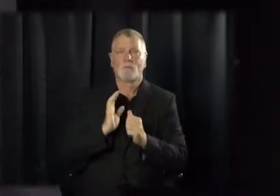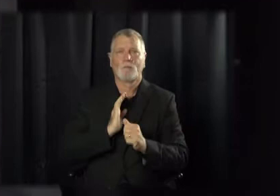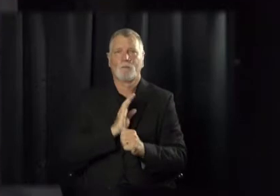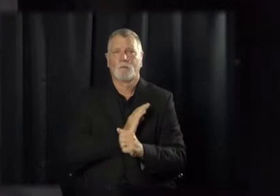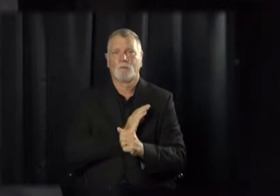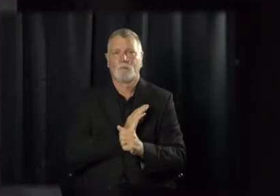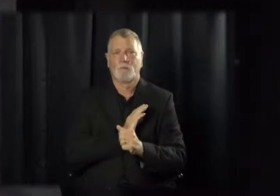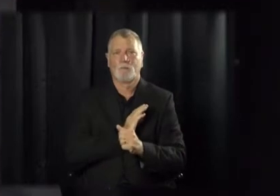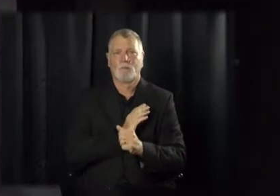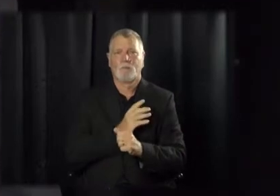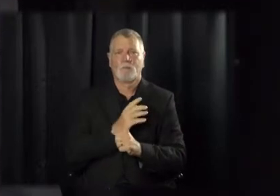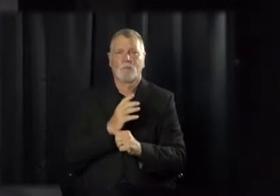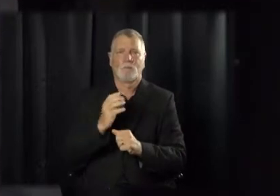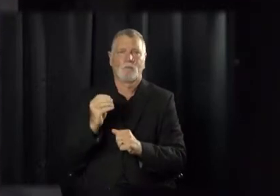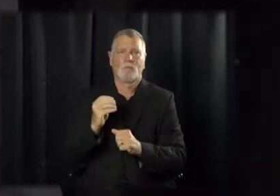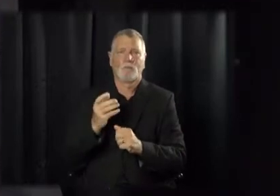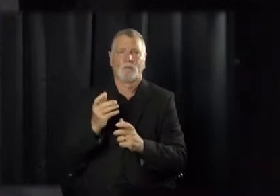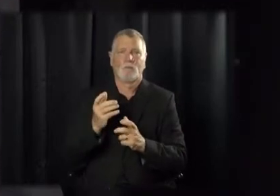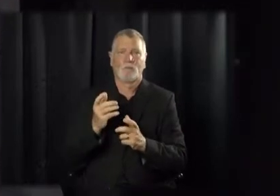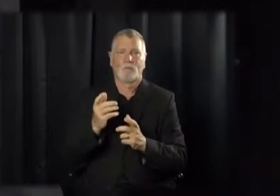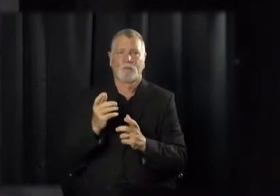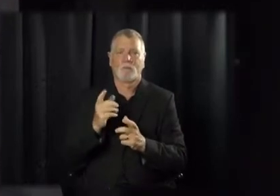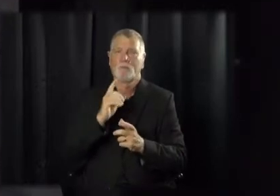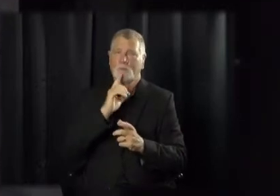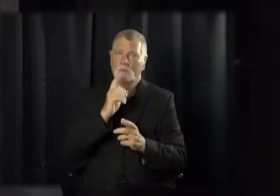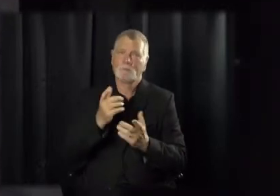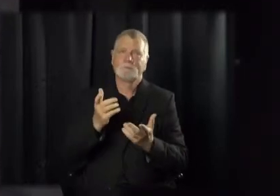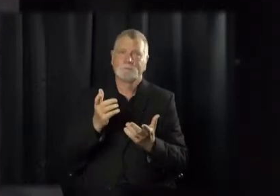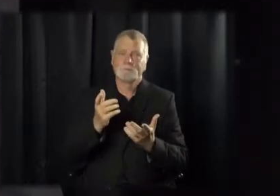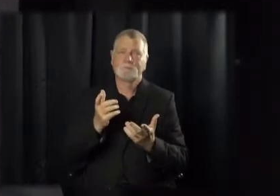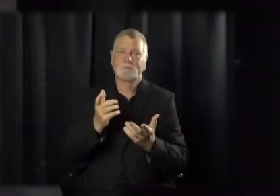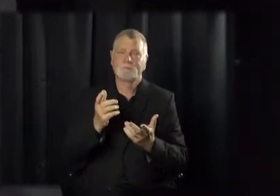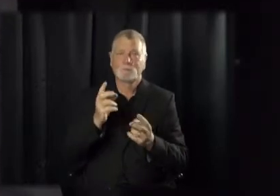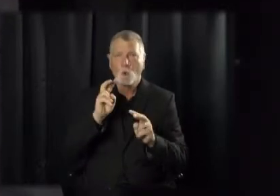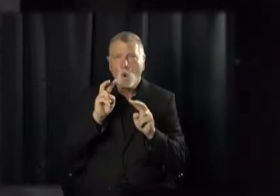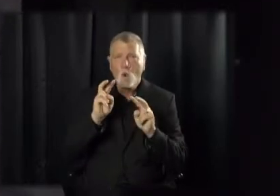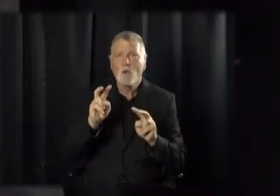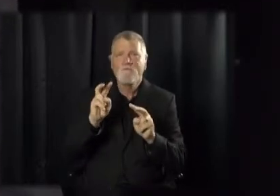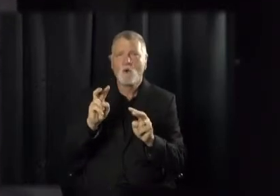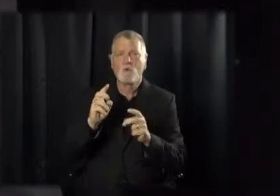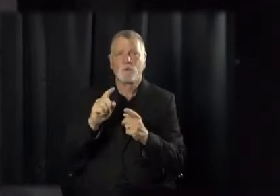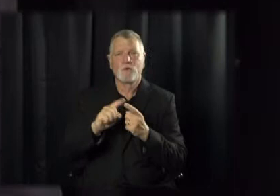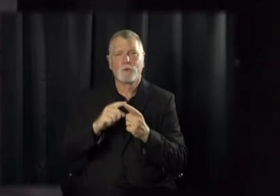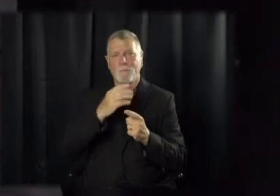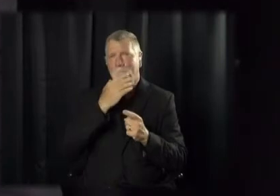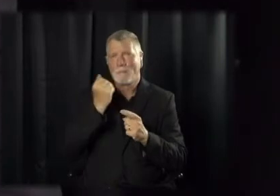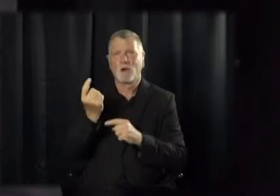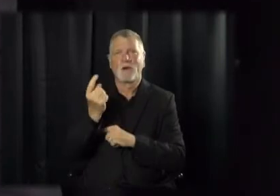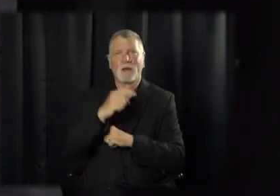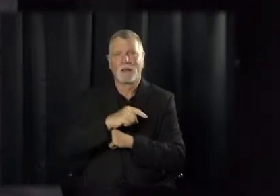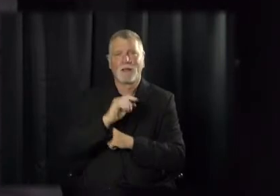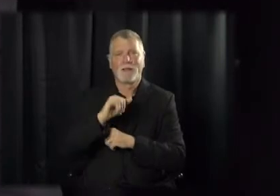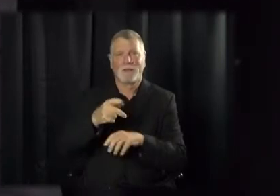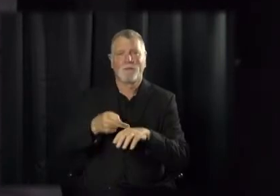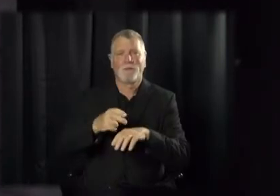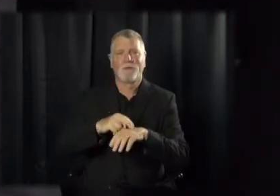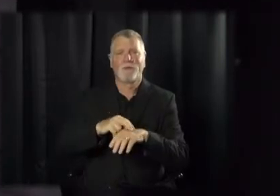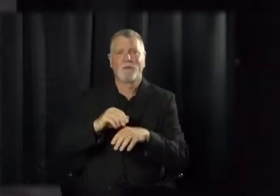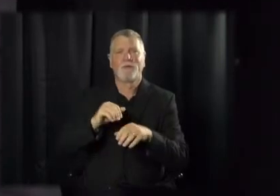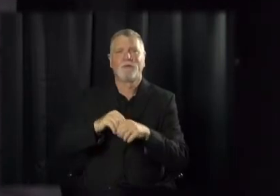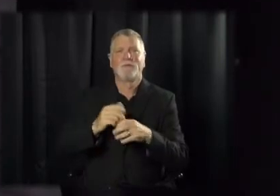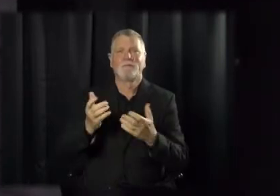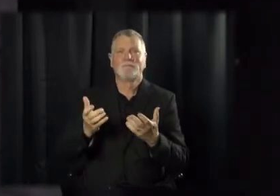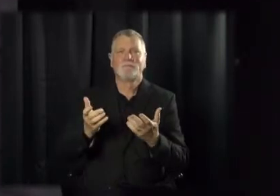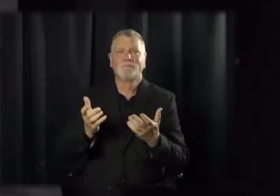board in actually looking forward to a better day in Puerto Rico in